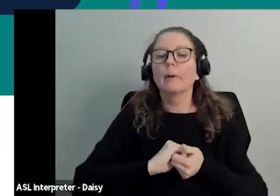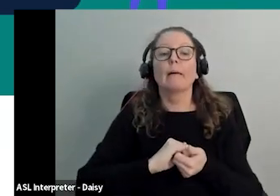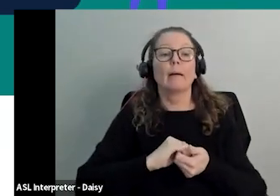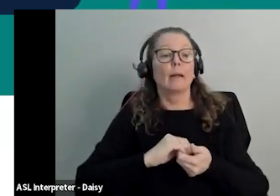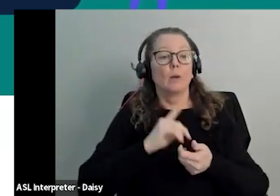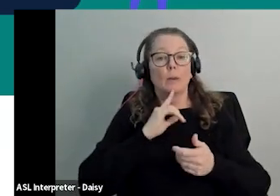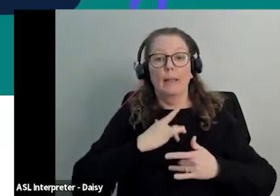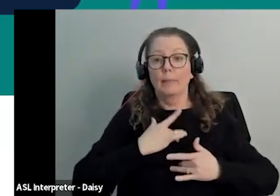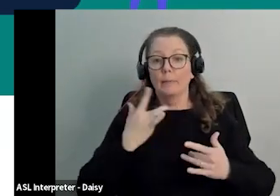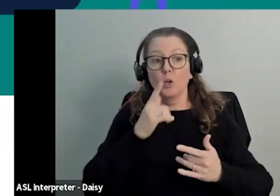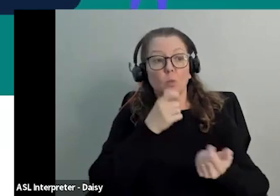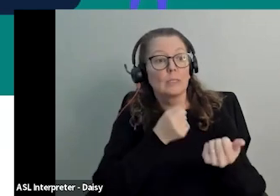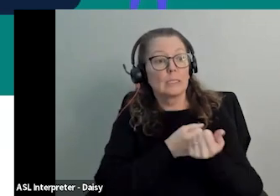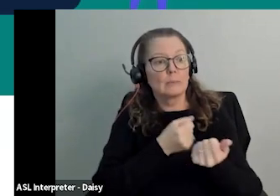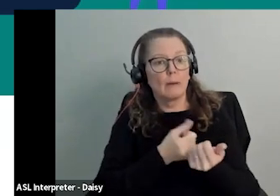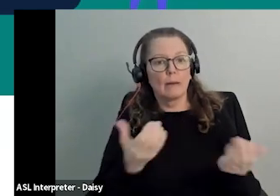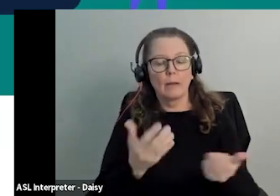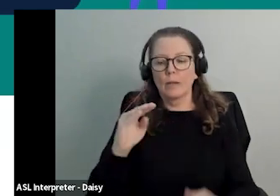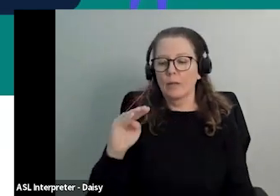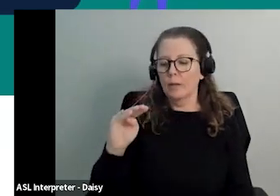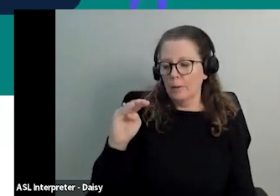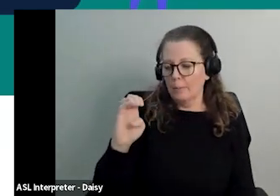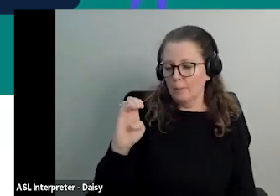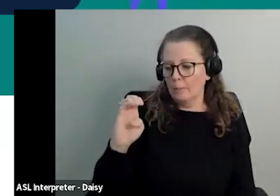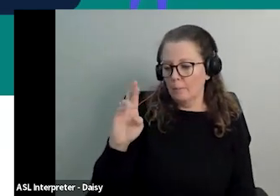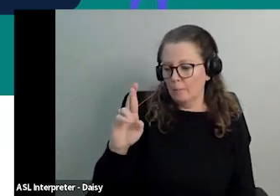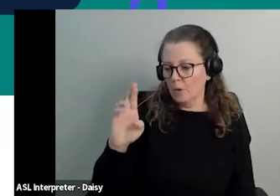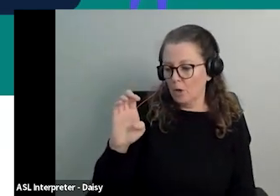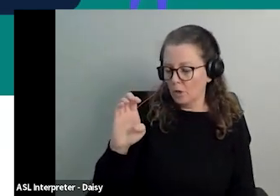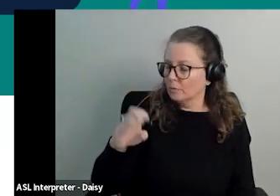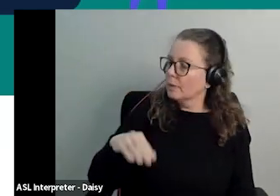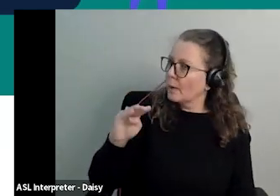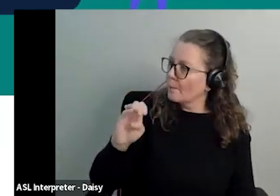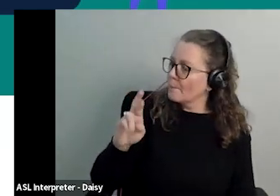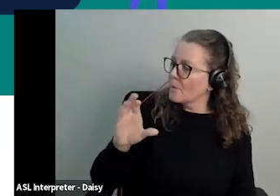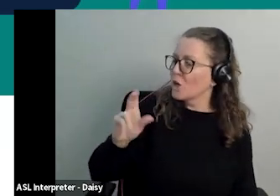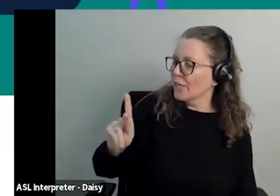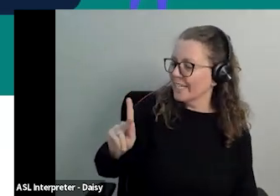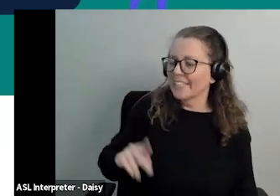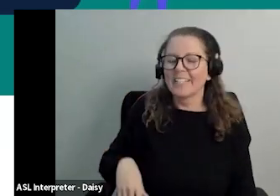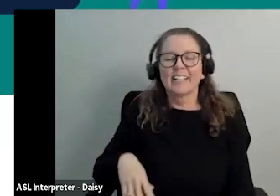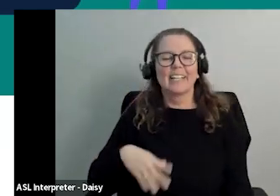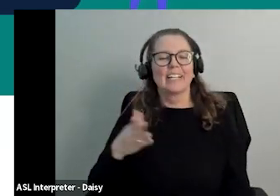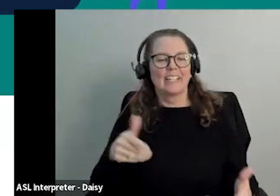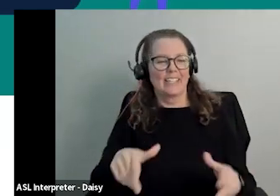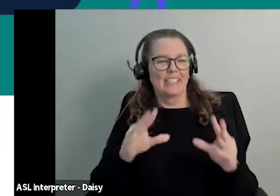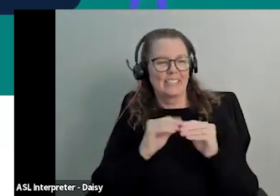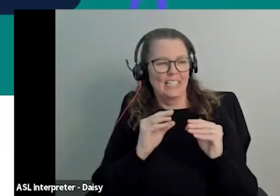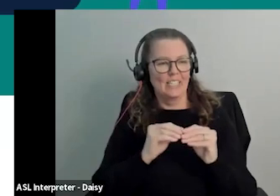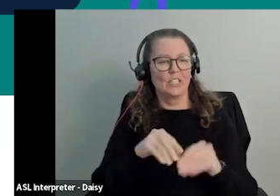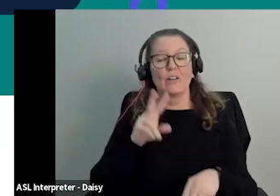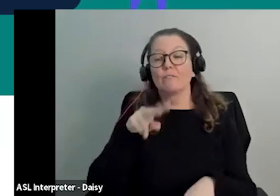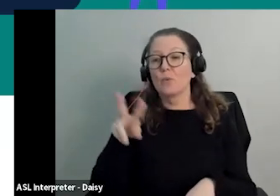event free. Our presenting sponsor, Merck, who is doing this session right now, in addition to our other sponsors,